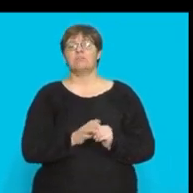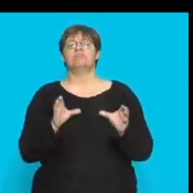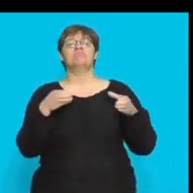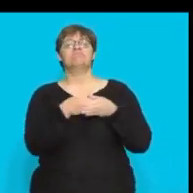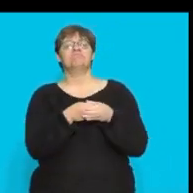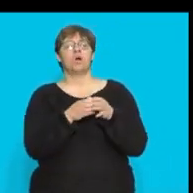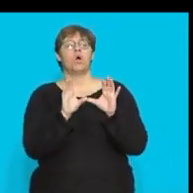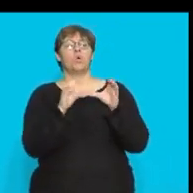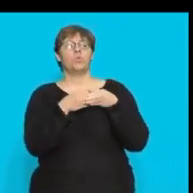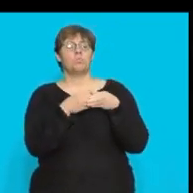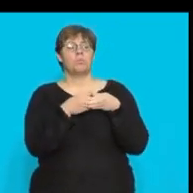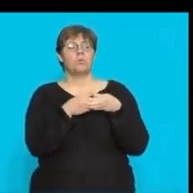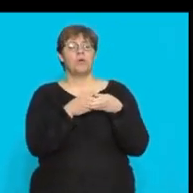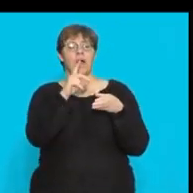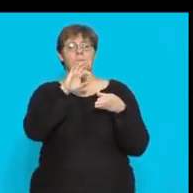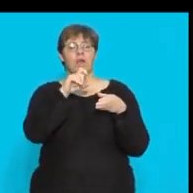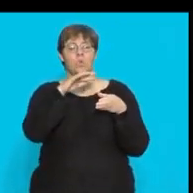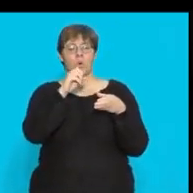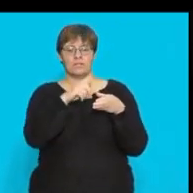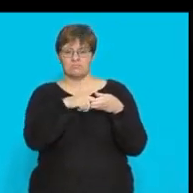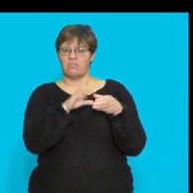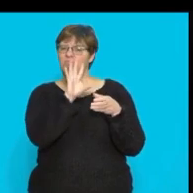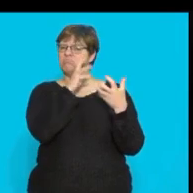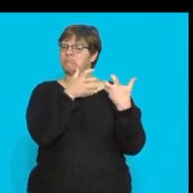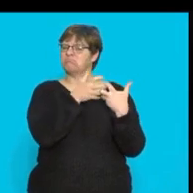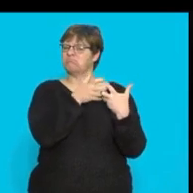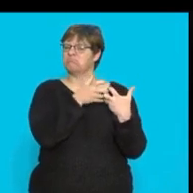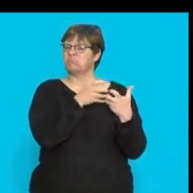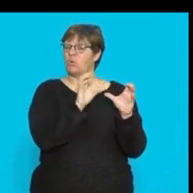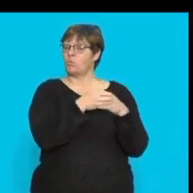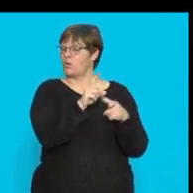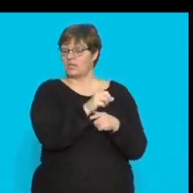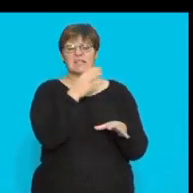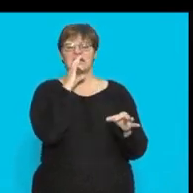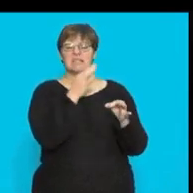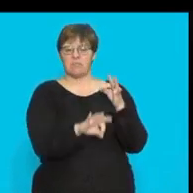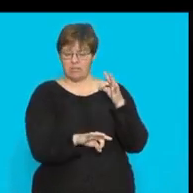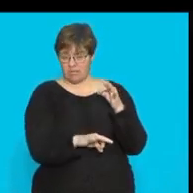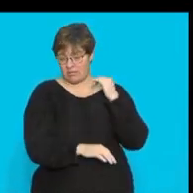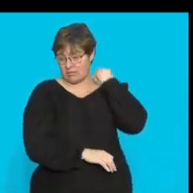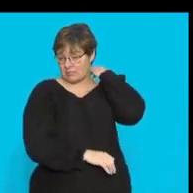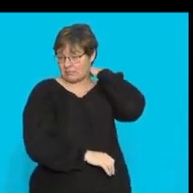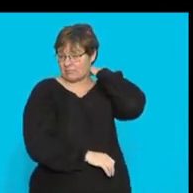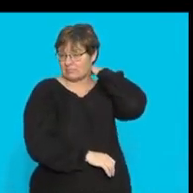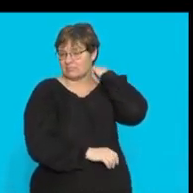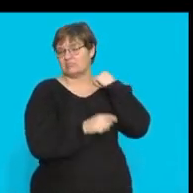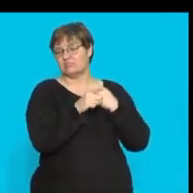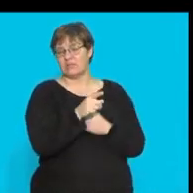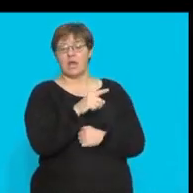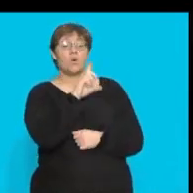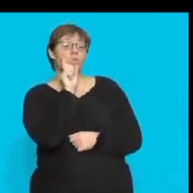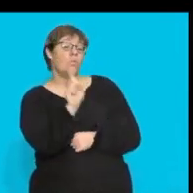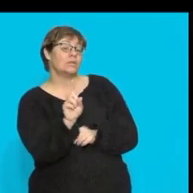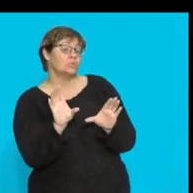of microorganisms does plasmodium belong? Guys, a nice simple warm-up question. And